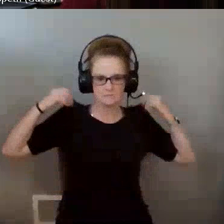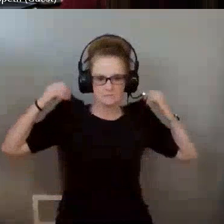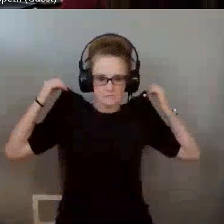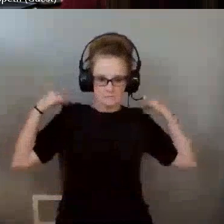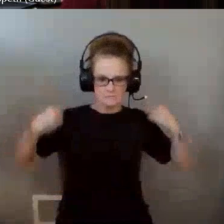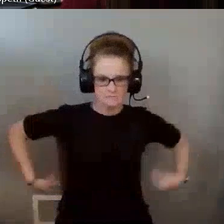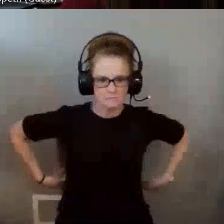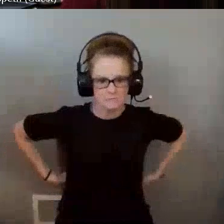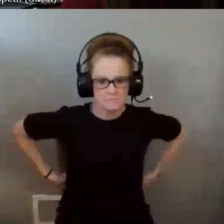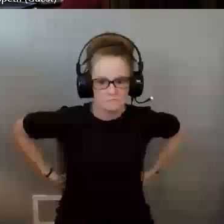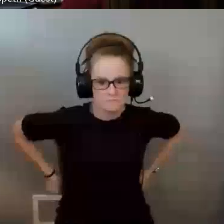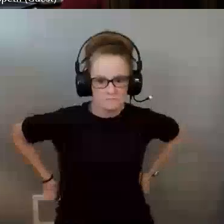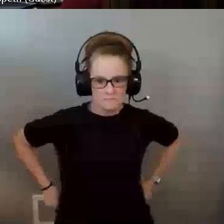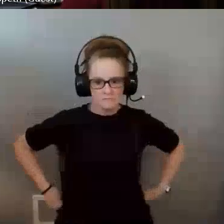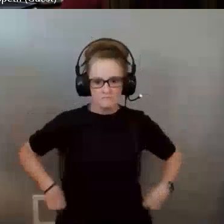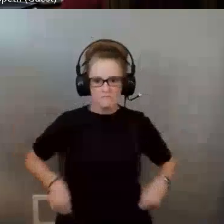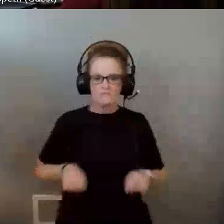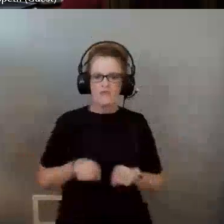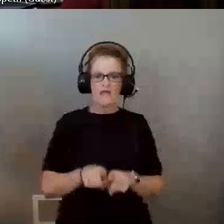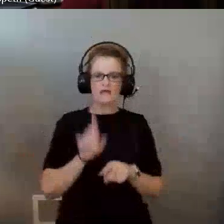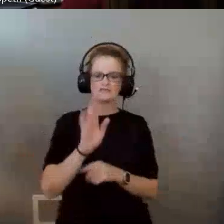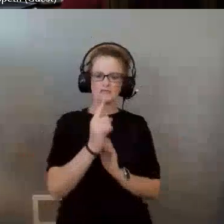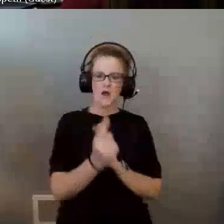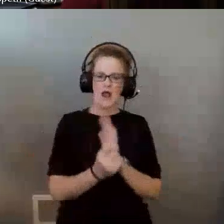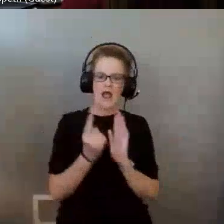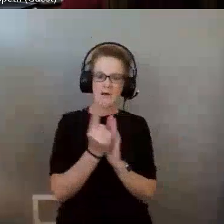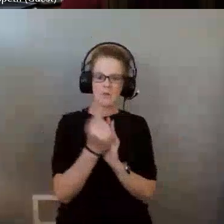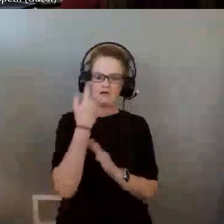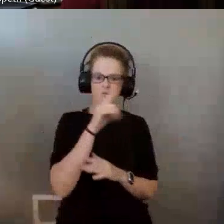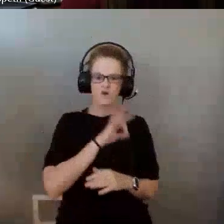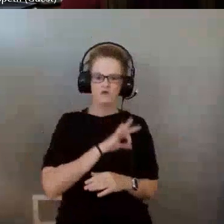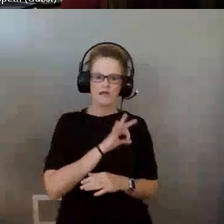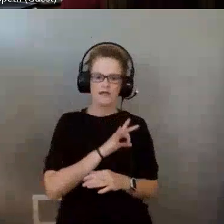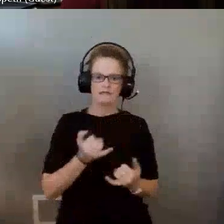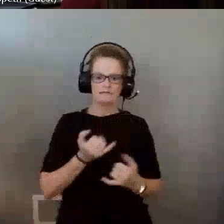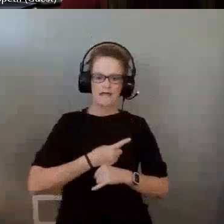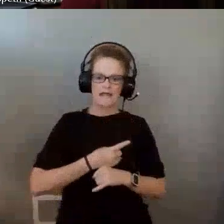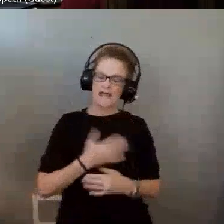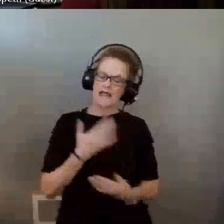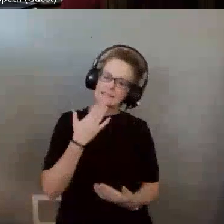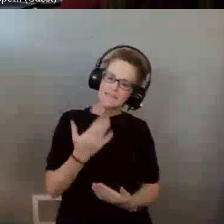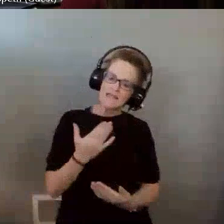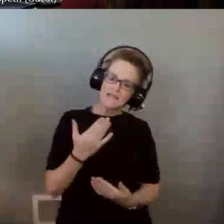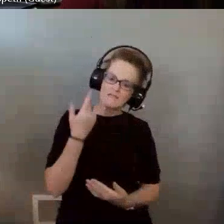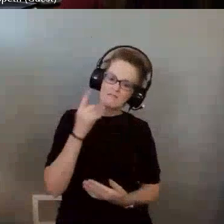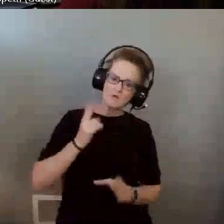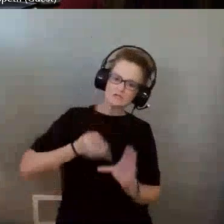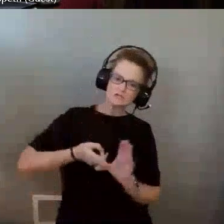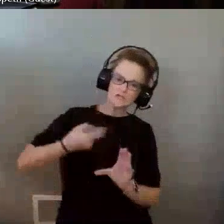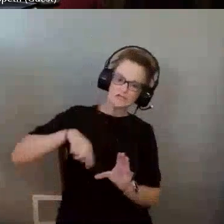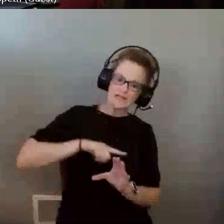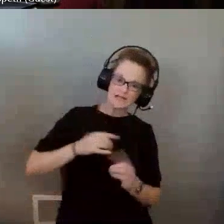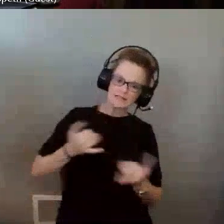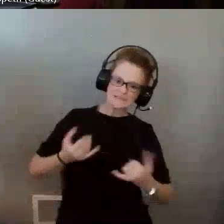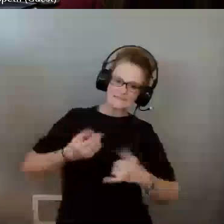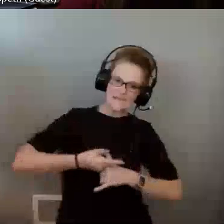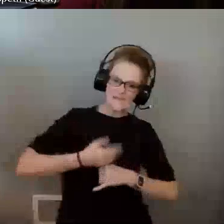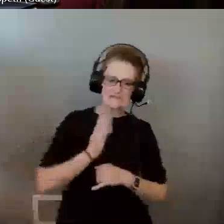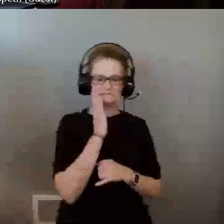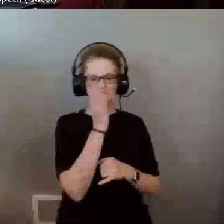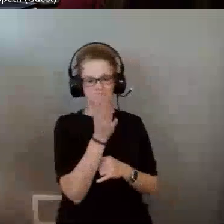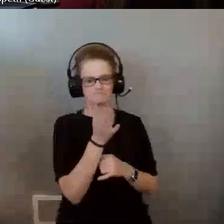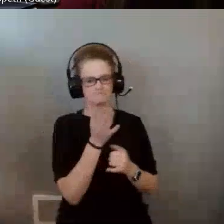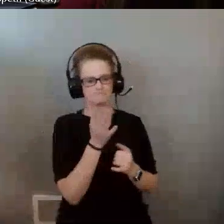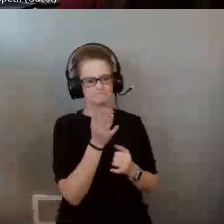as your hour for credit today. Thank you once again for joining us today. And now I'm going to hand it over